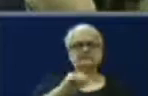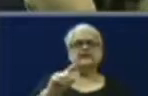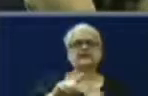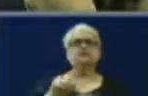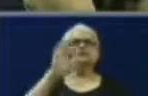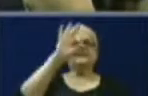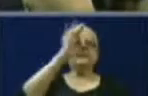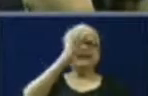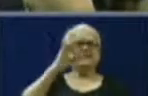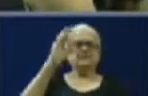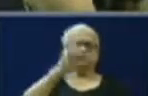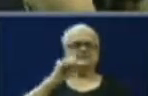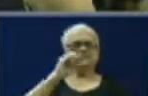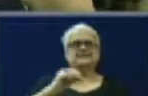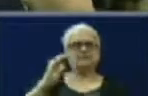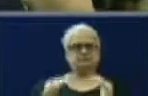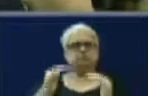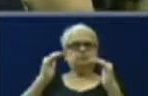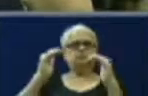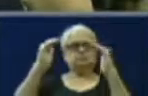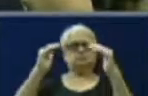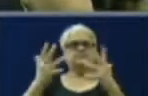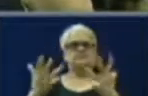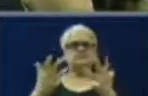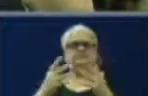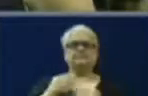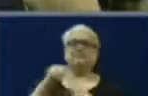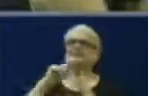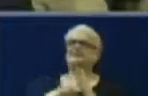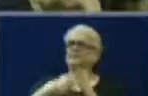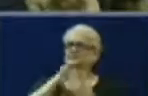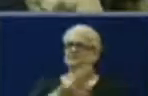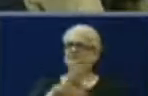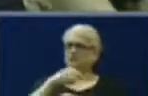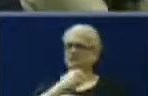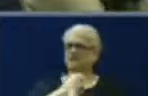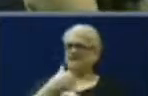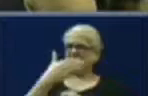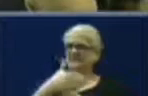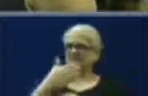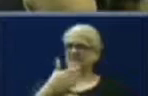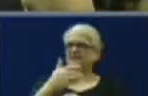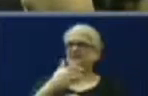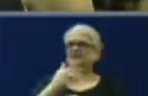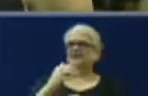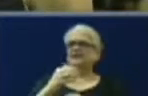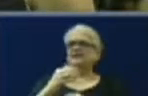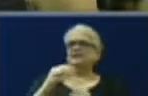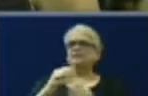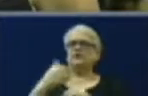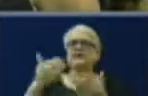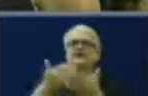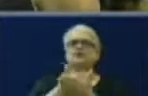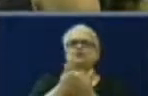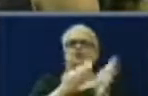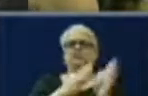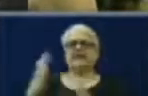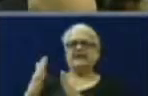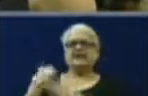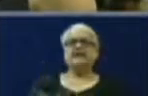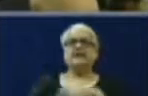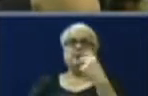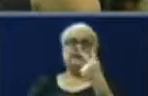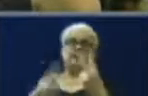Wow. Then the beginning of the school year, the district came out with the plan, and we went through 2 interim principals, but